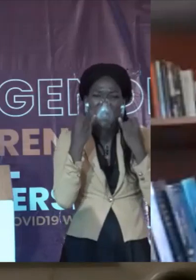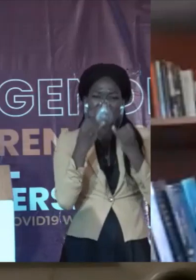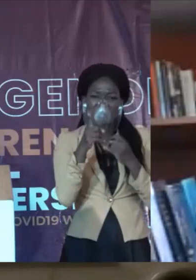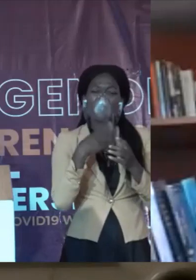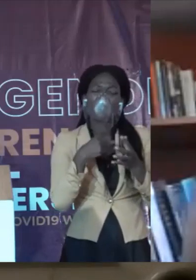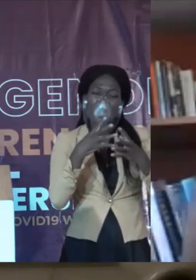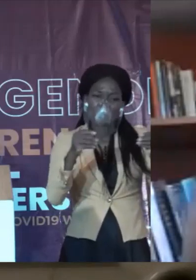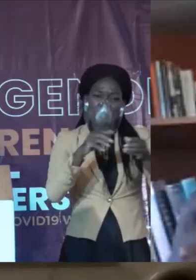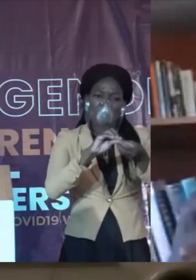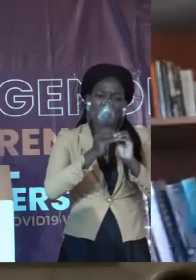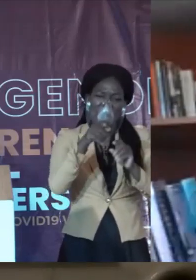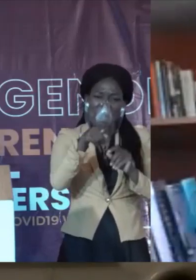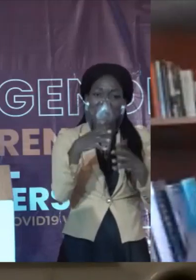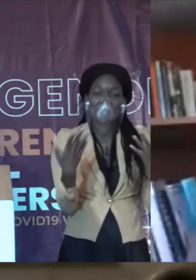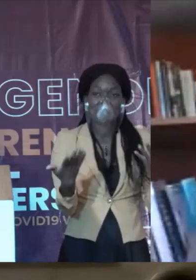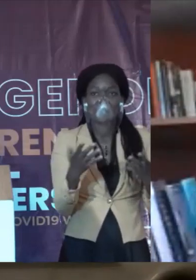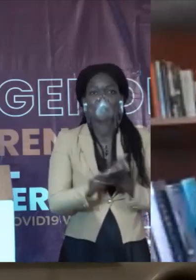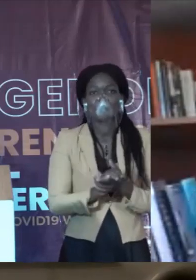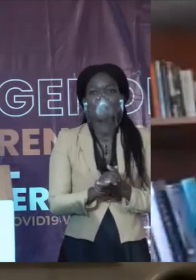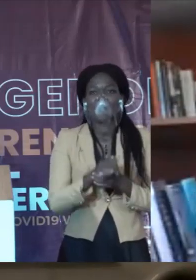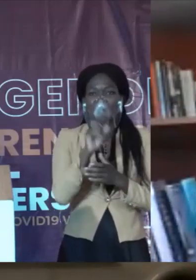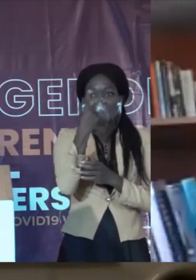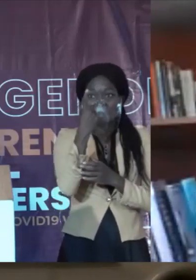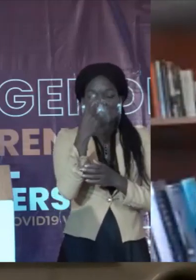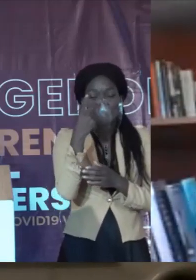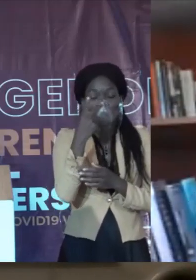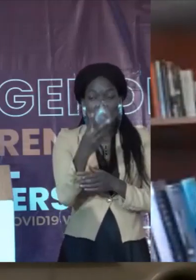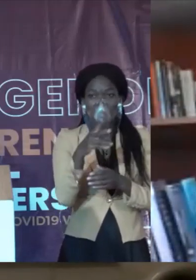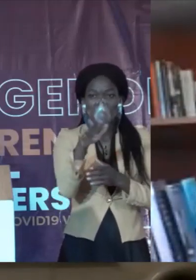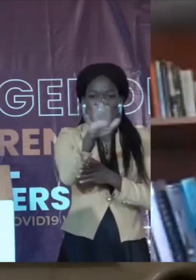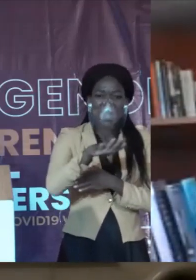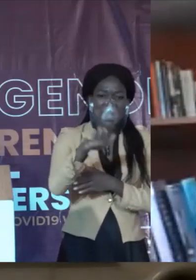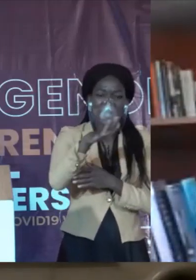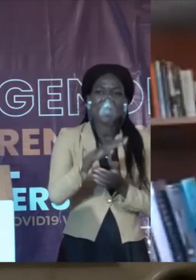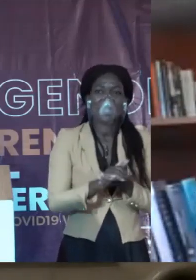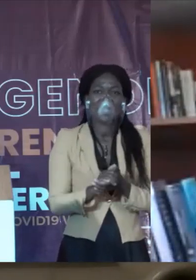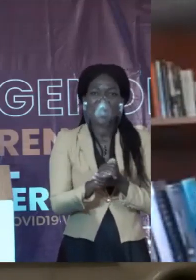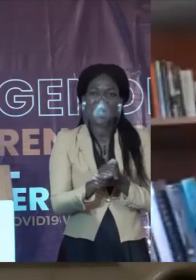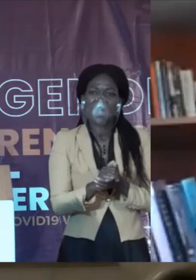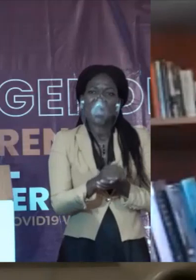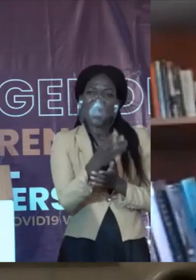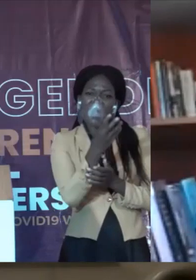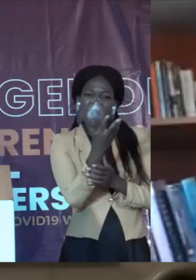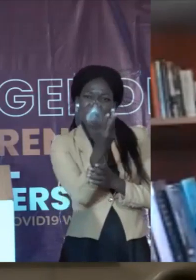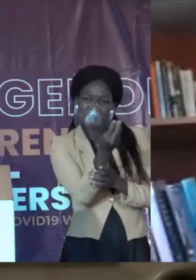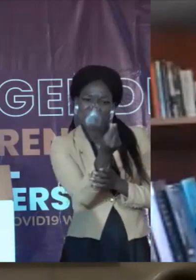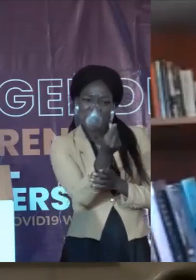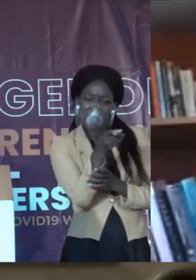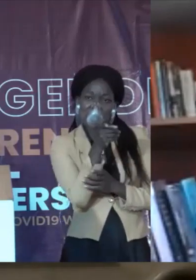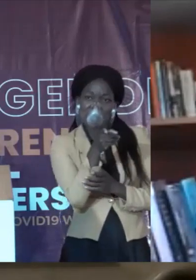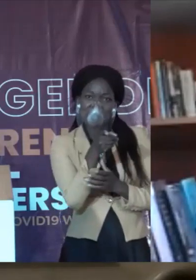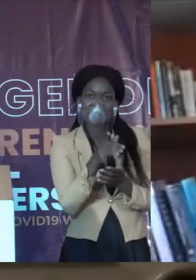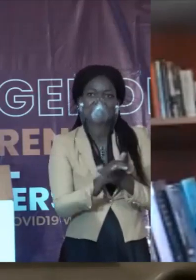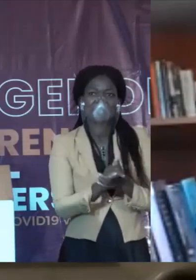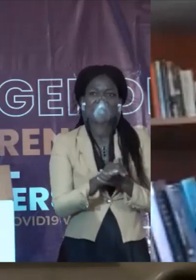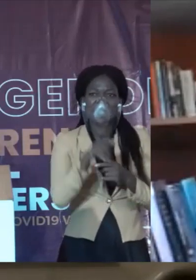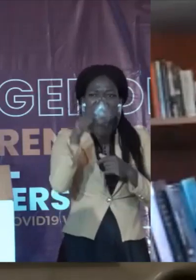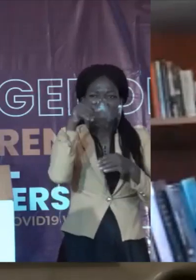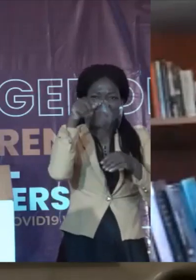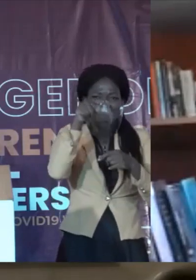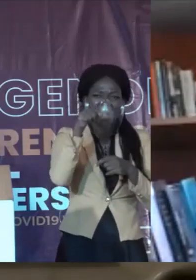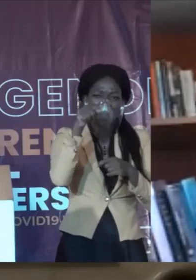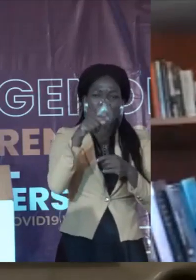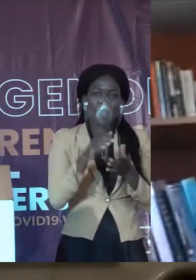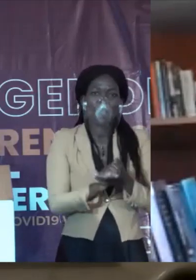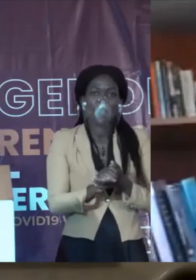address. First is that the area of economics and finance is embedded